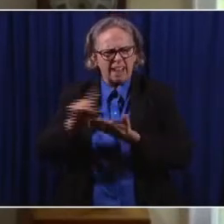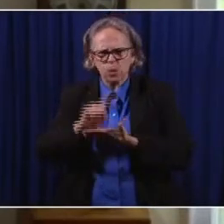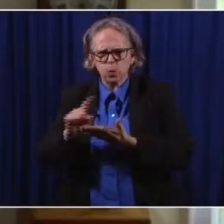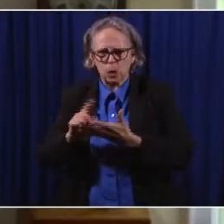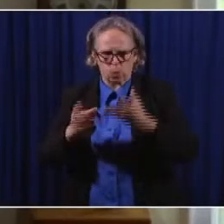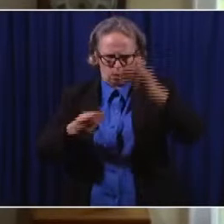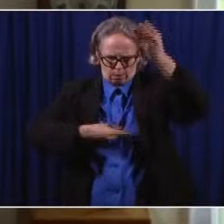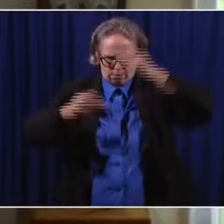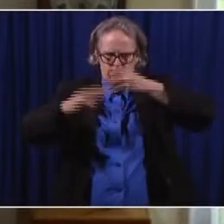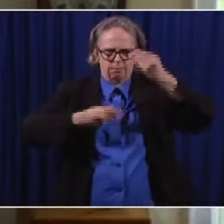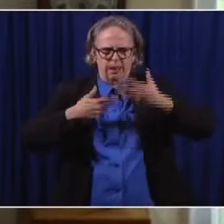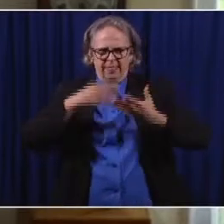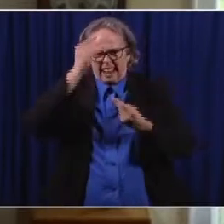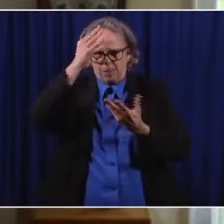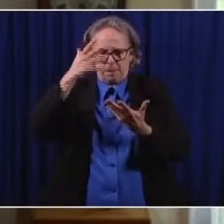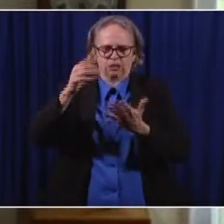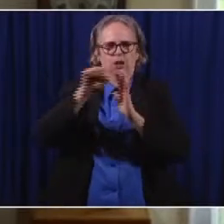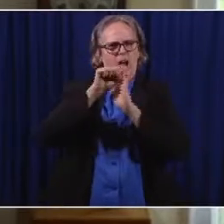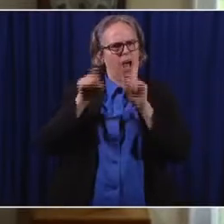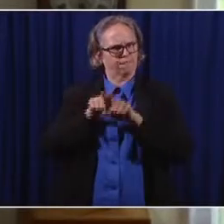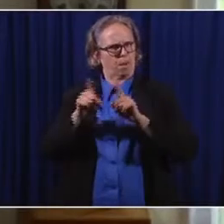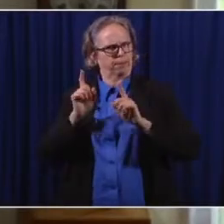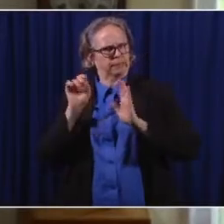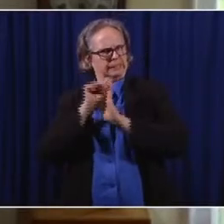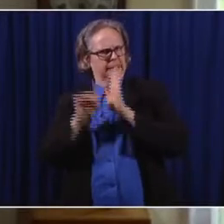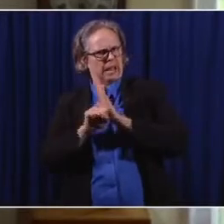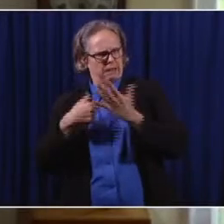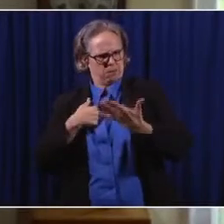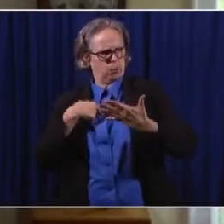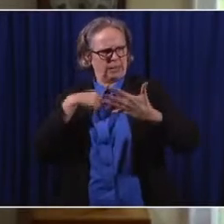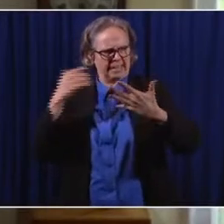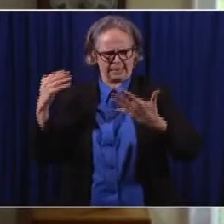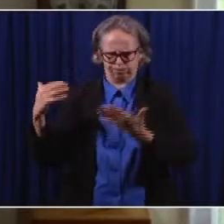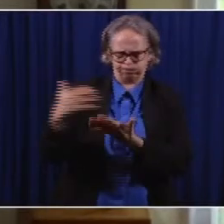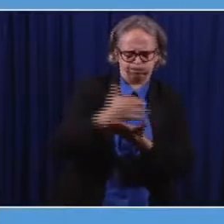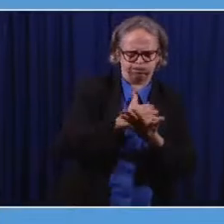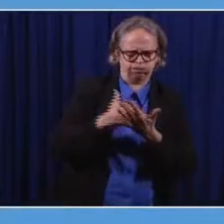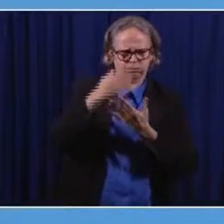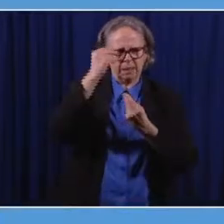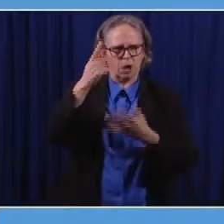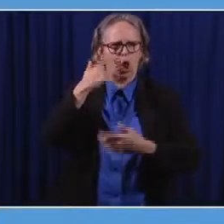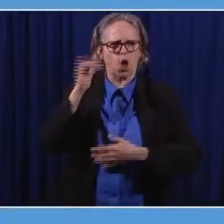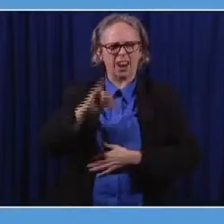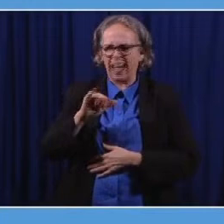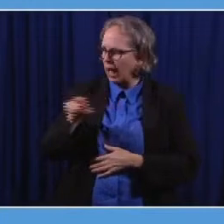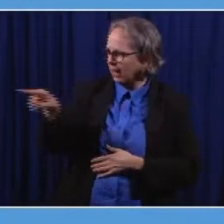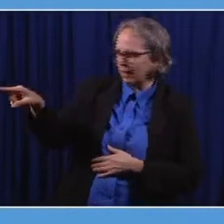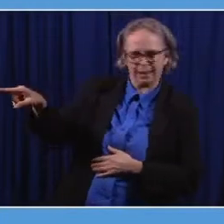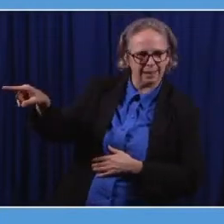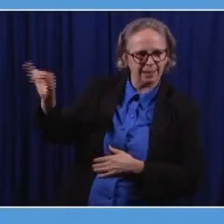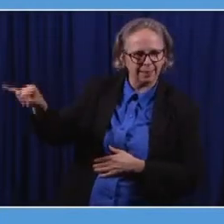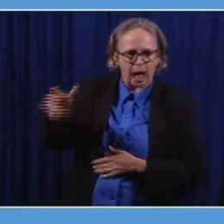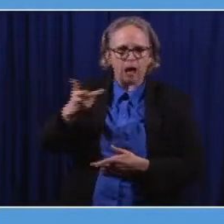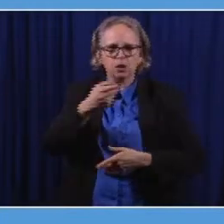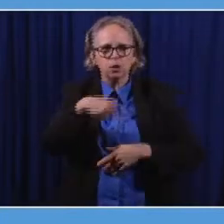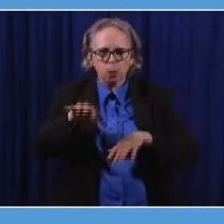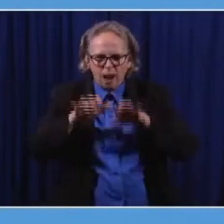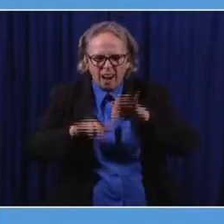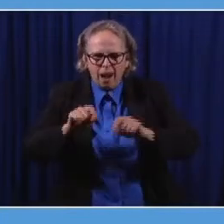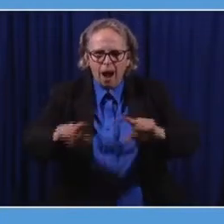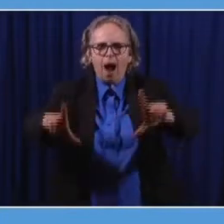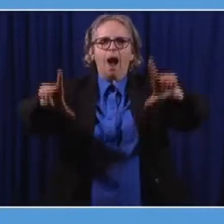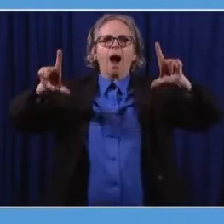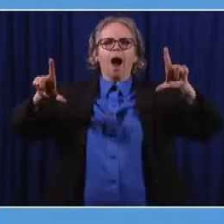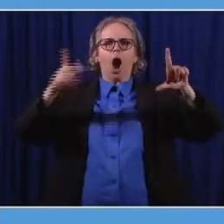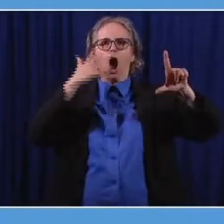this is how it looks. And you'll be able, you can go, I believe it's up now, or will be up sometime